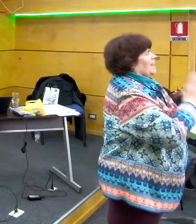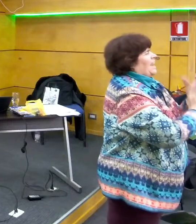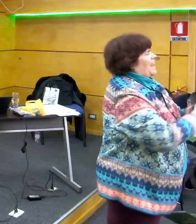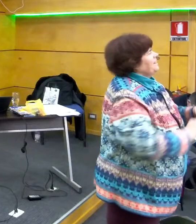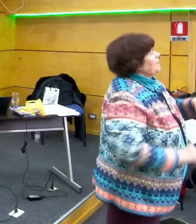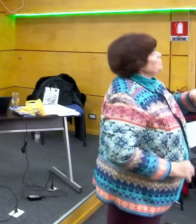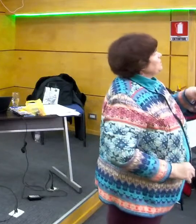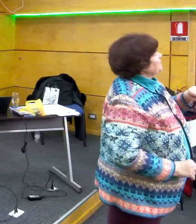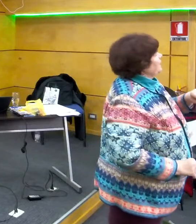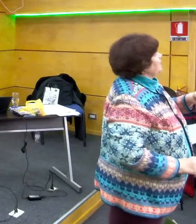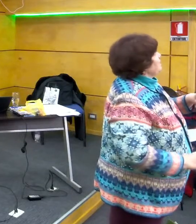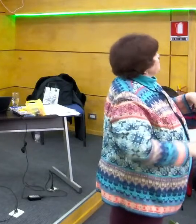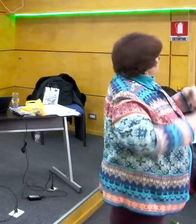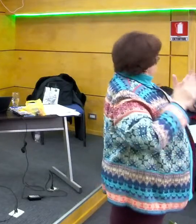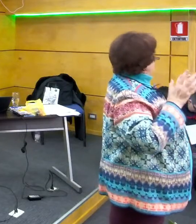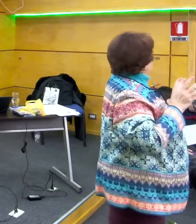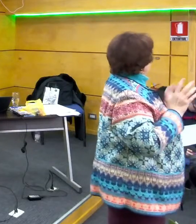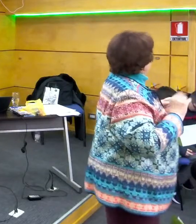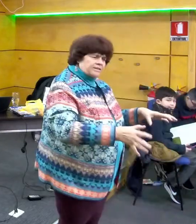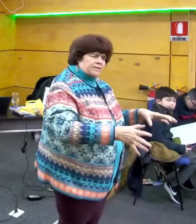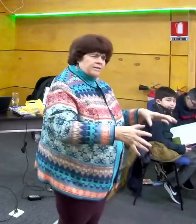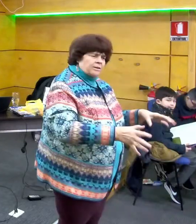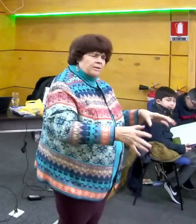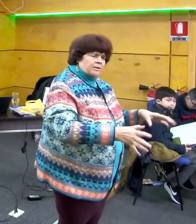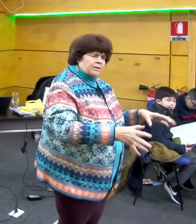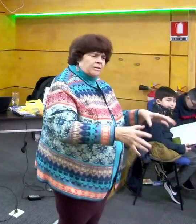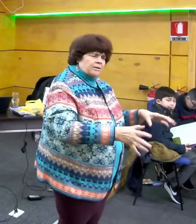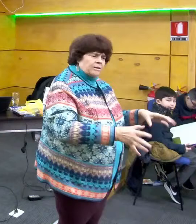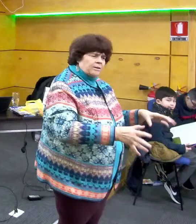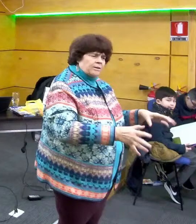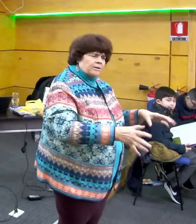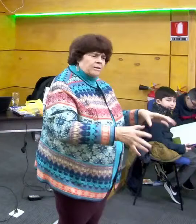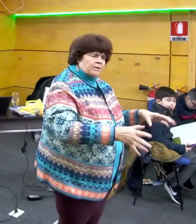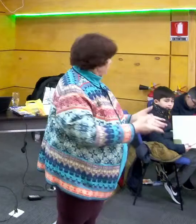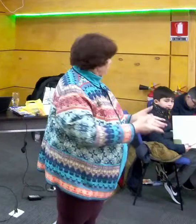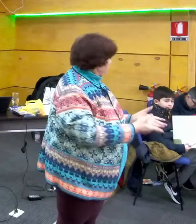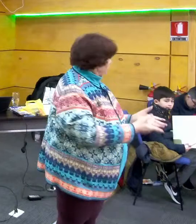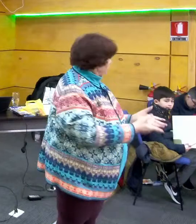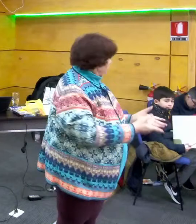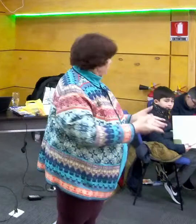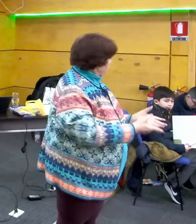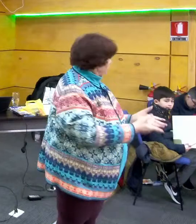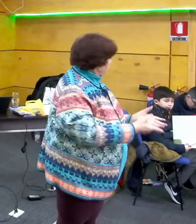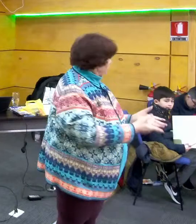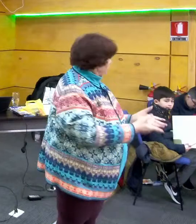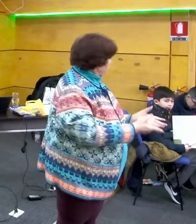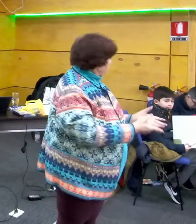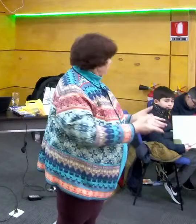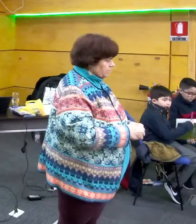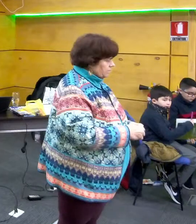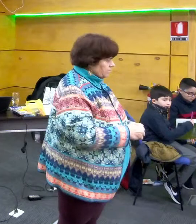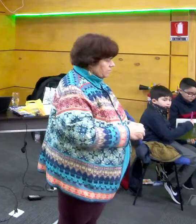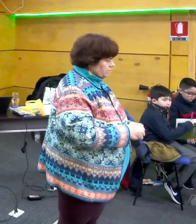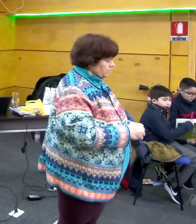Okay. And can we say something you thought she did really well? Anybody? What did she